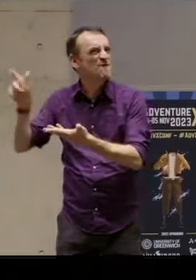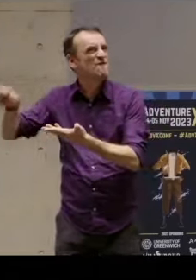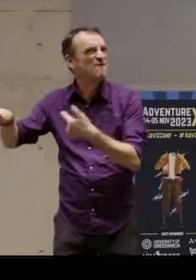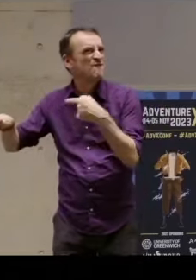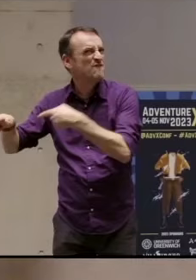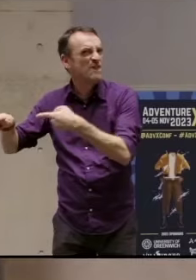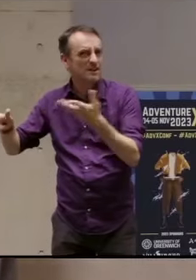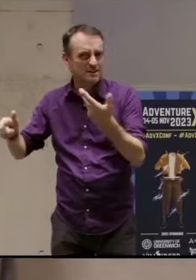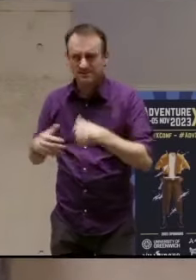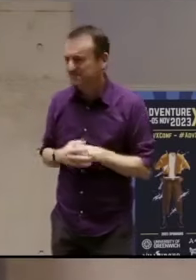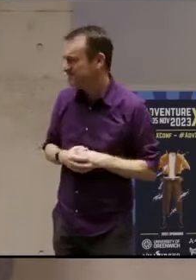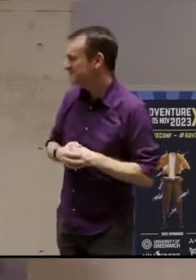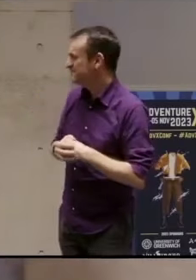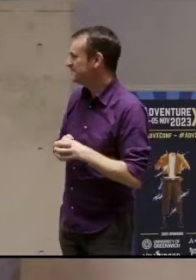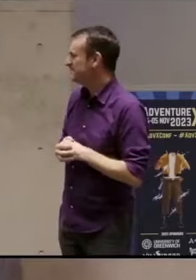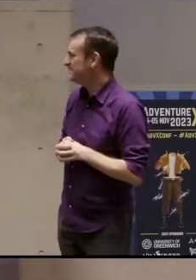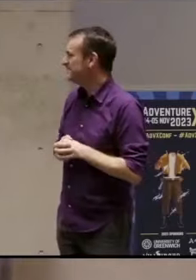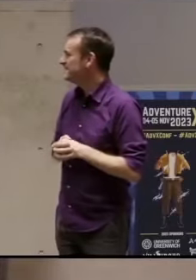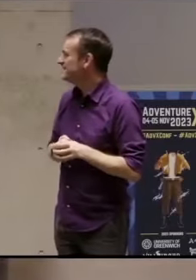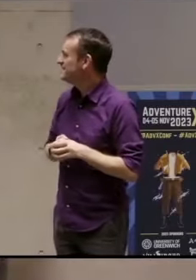Yeah, we'll discuss it later.